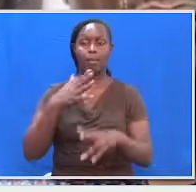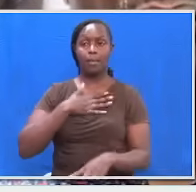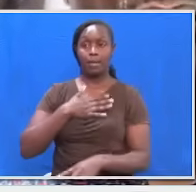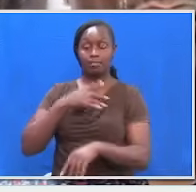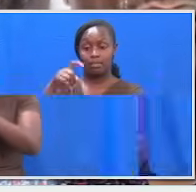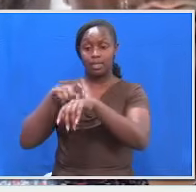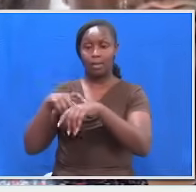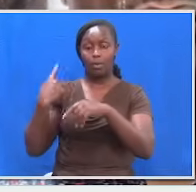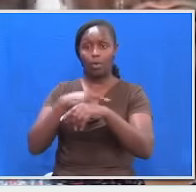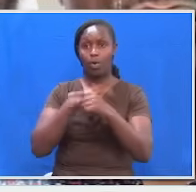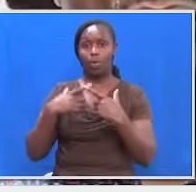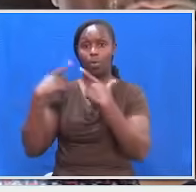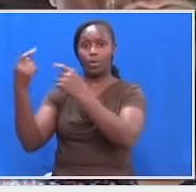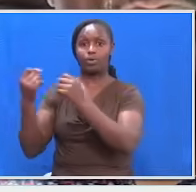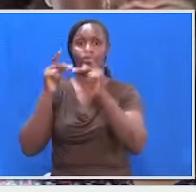unbagged it,